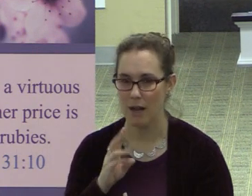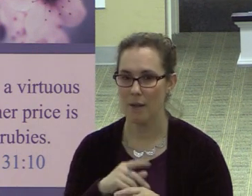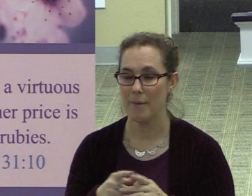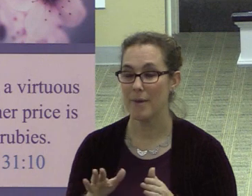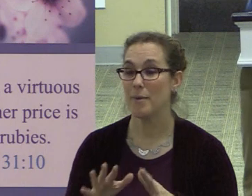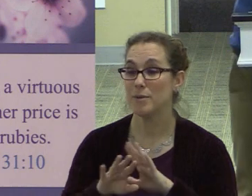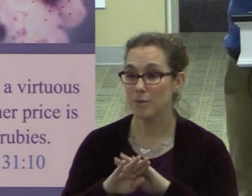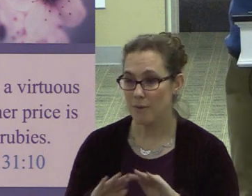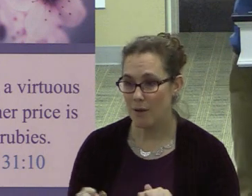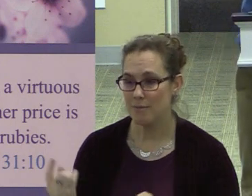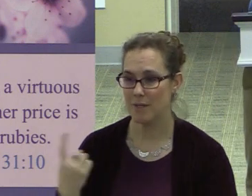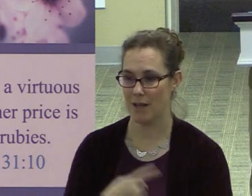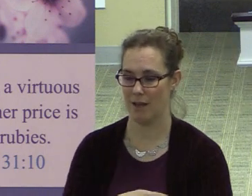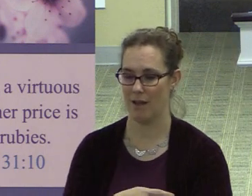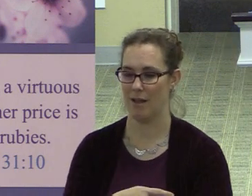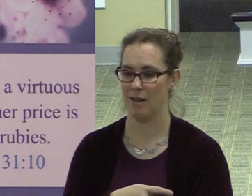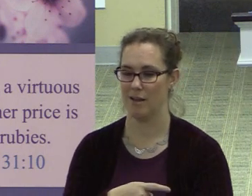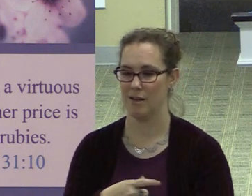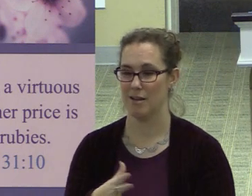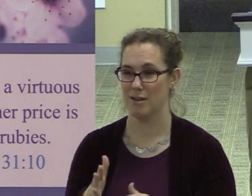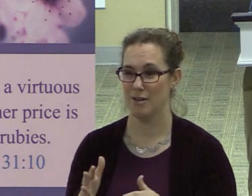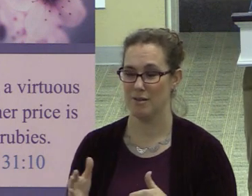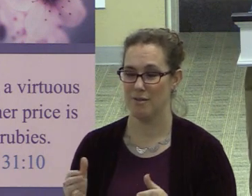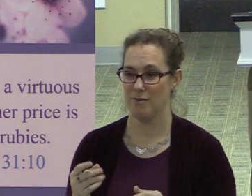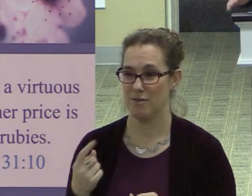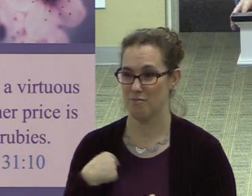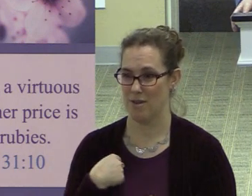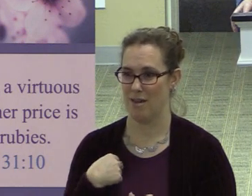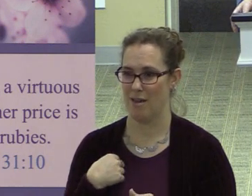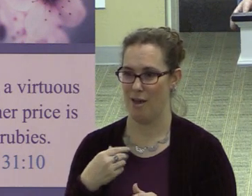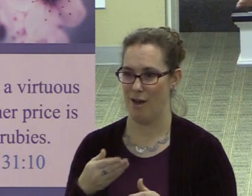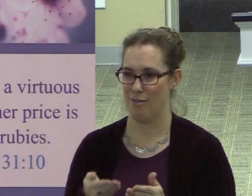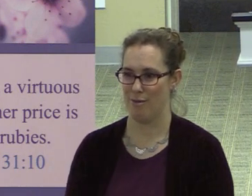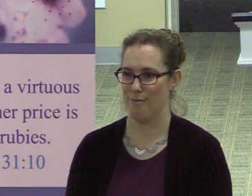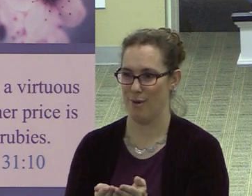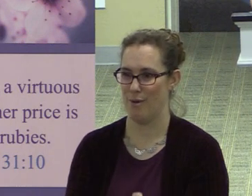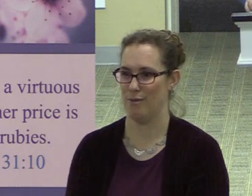back, and there's usually several people on the boat. Usually they're packed, but it's just me and the boat operator.